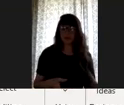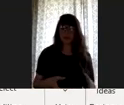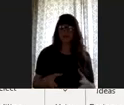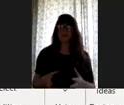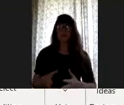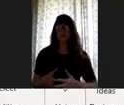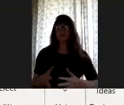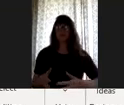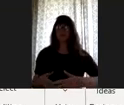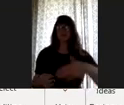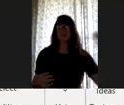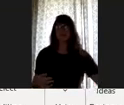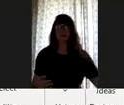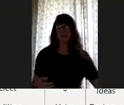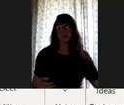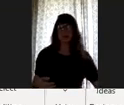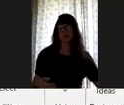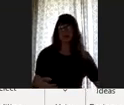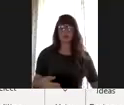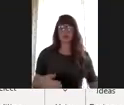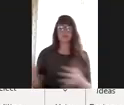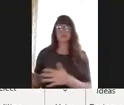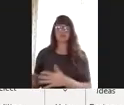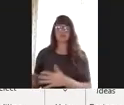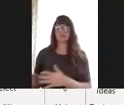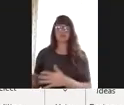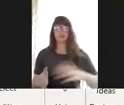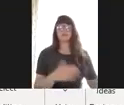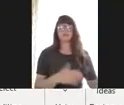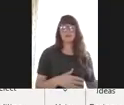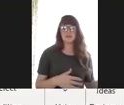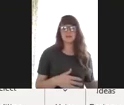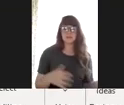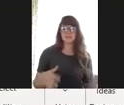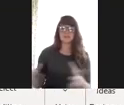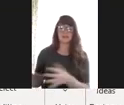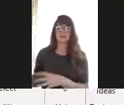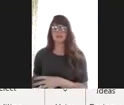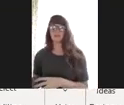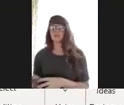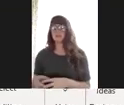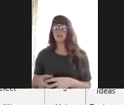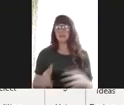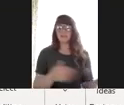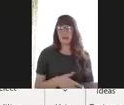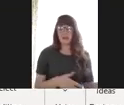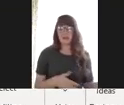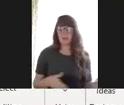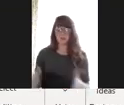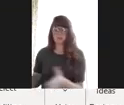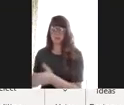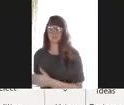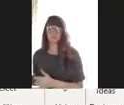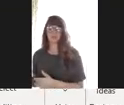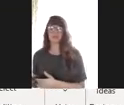but it's normally relating to whatever had just happened or in conjunction with, or because of this, this is now going to take place, or that happened. So